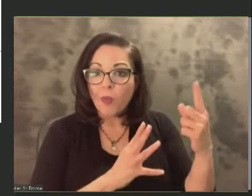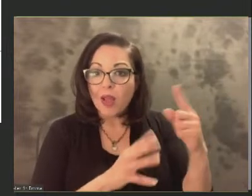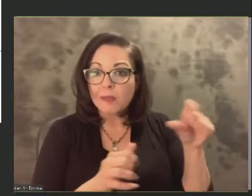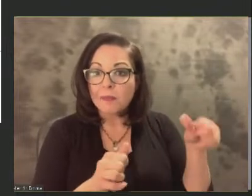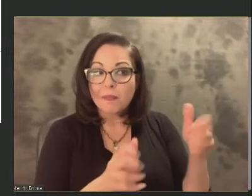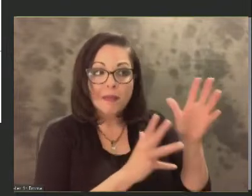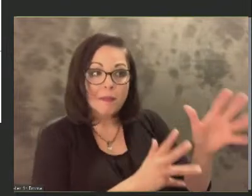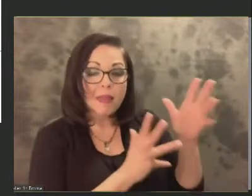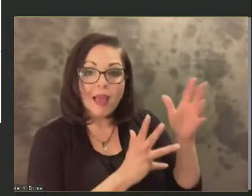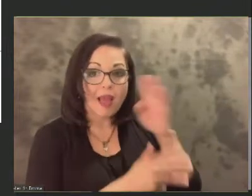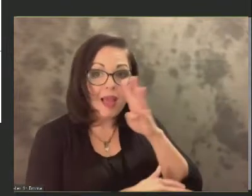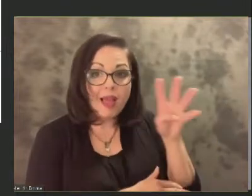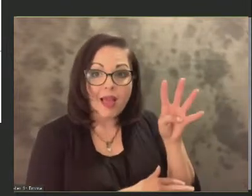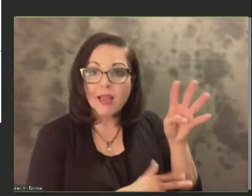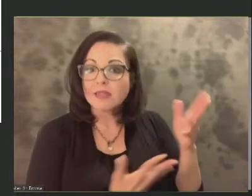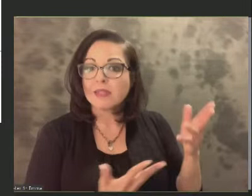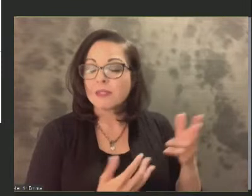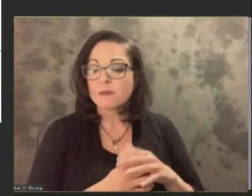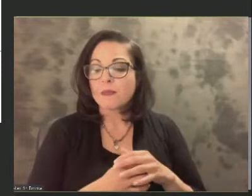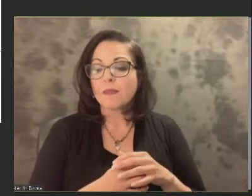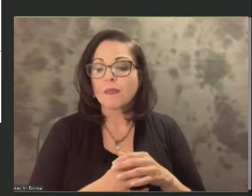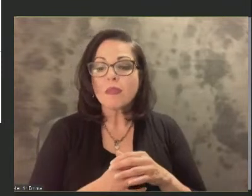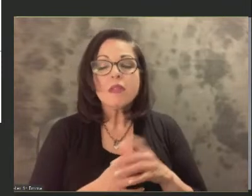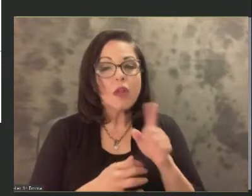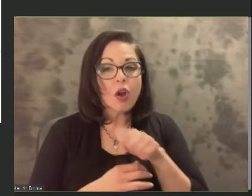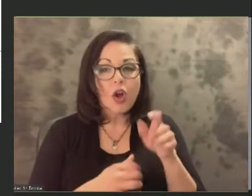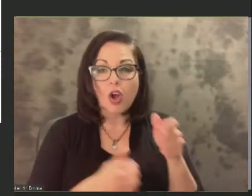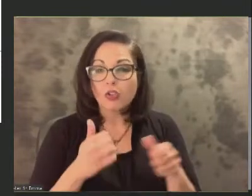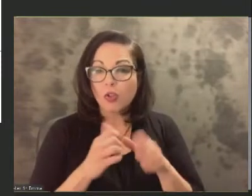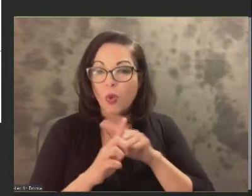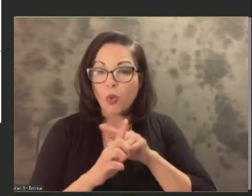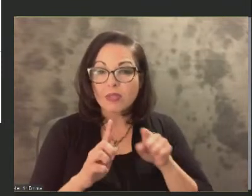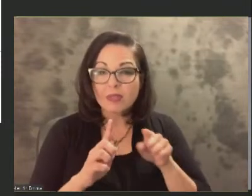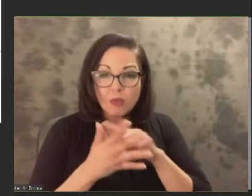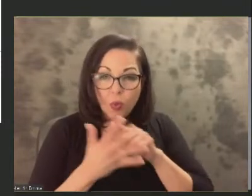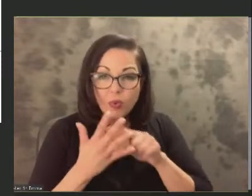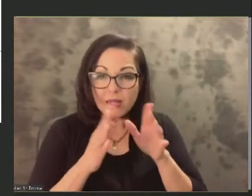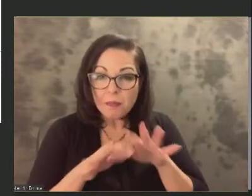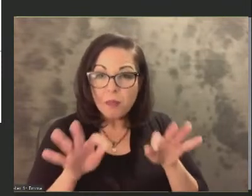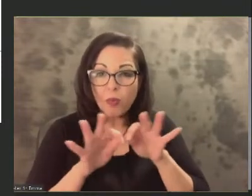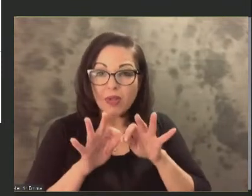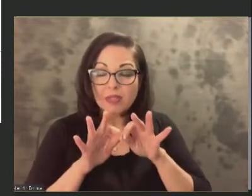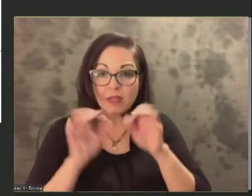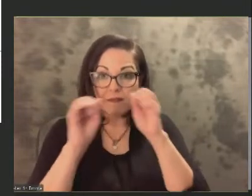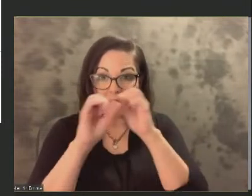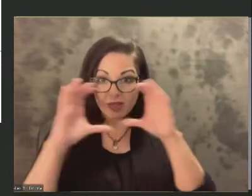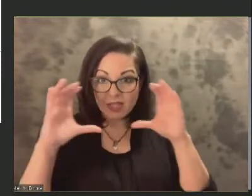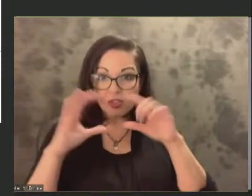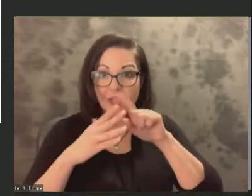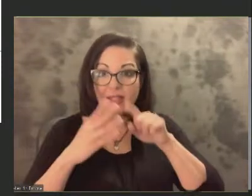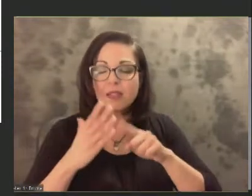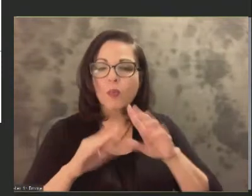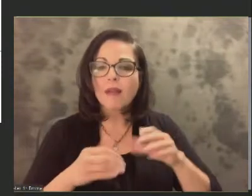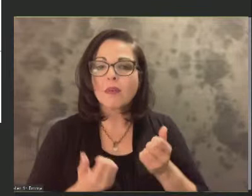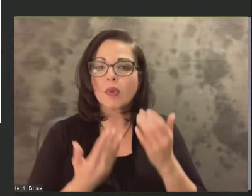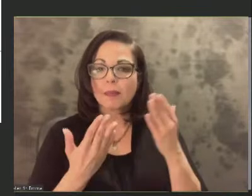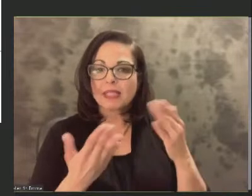So under those incredibly important vision, we have the following